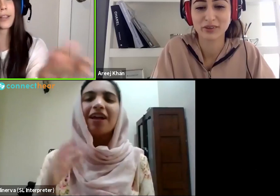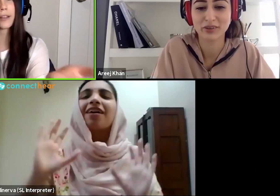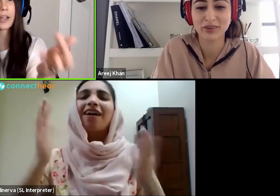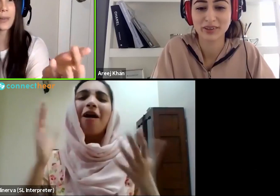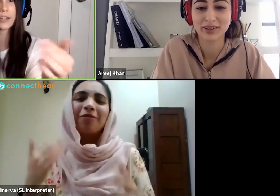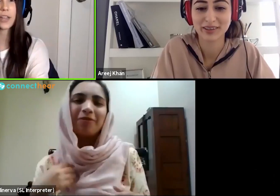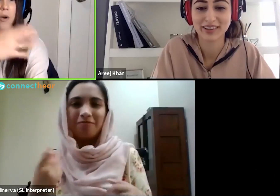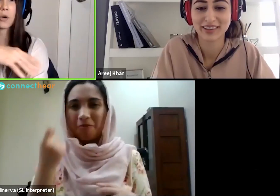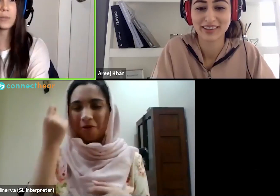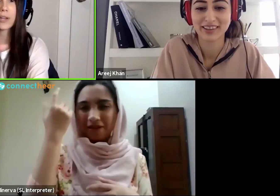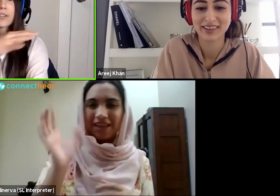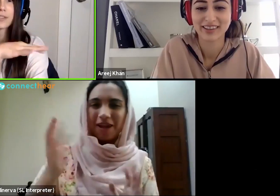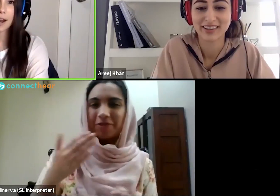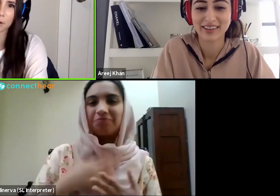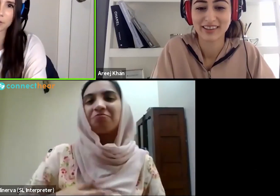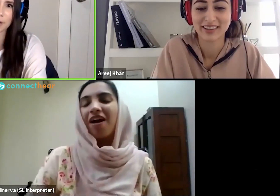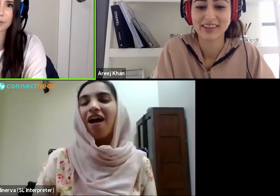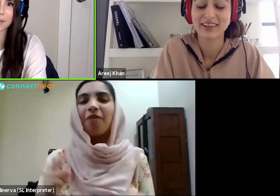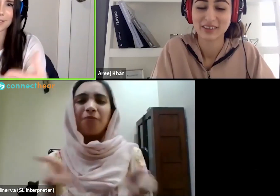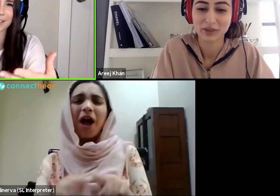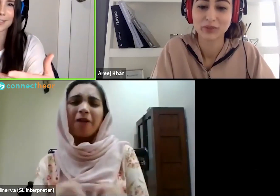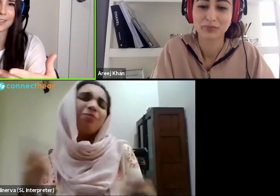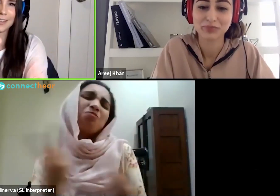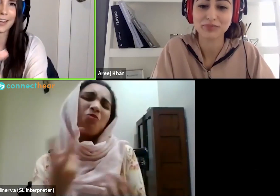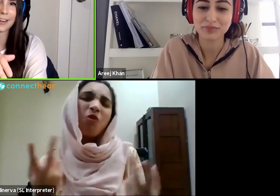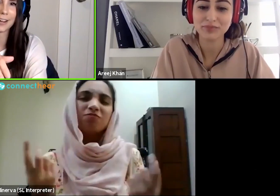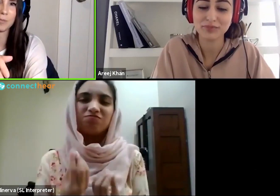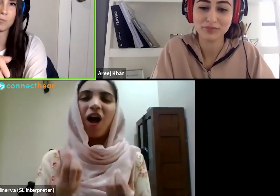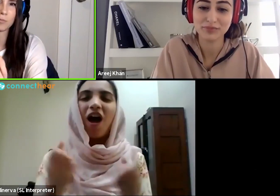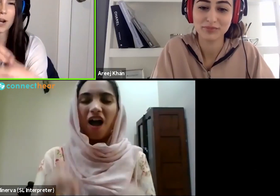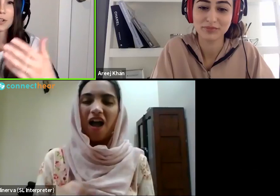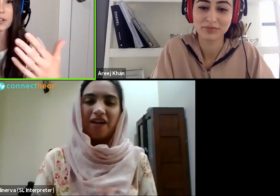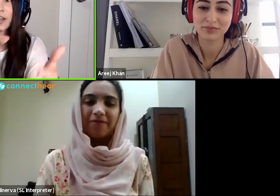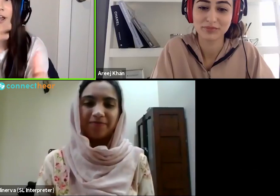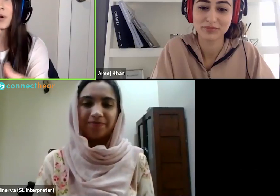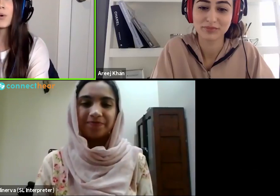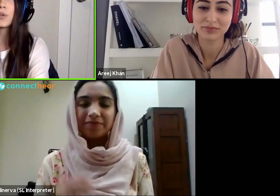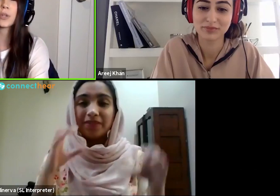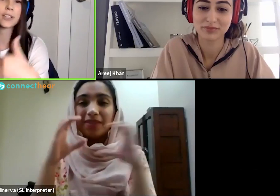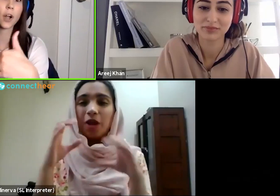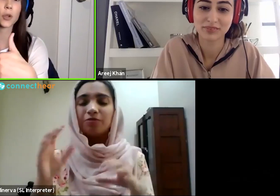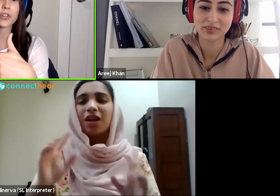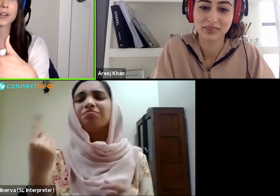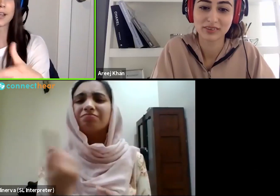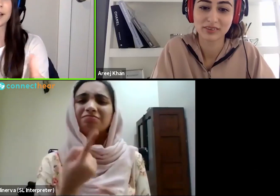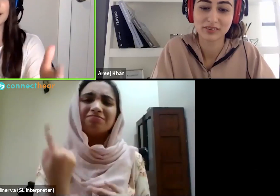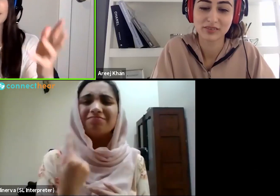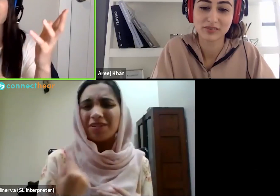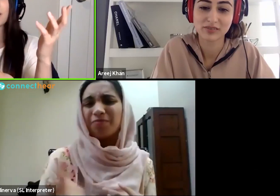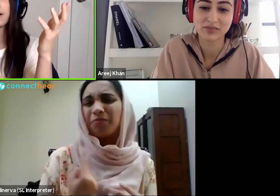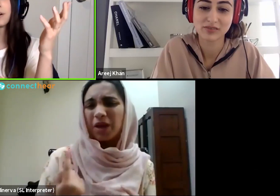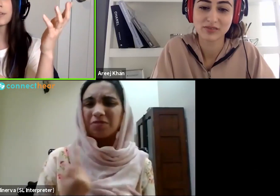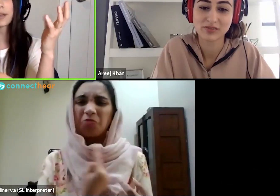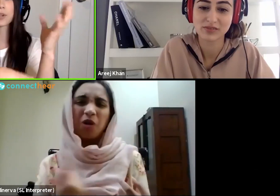again, I think it goes back to that whole communication styles thing. That makes sense. And whether you like to follow your star